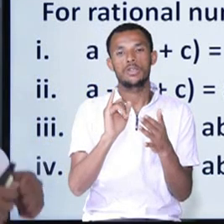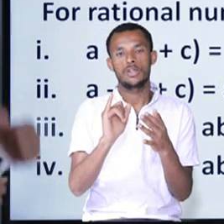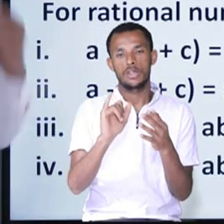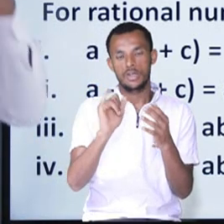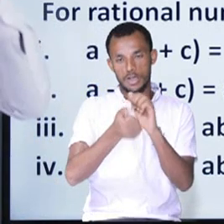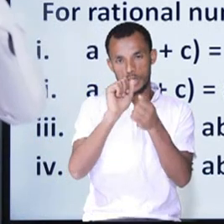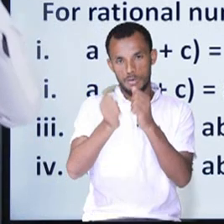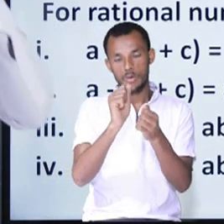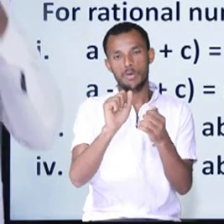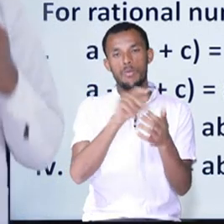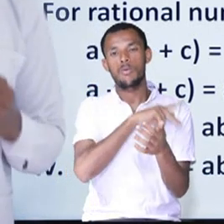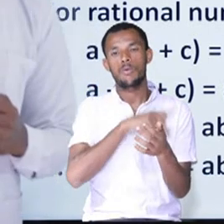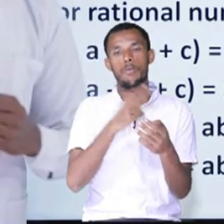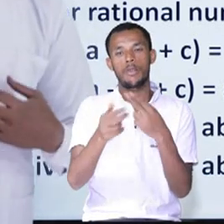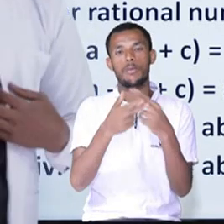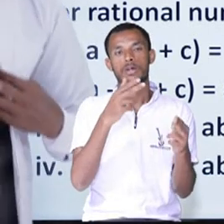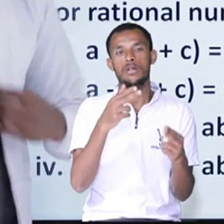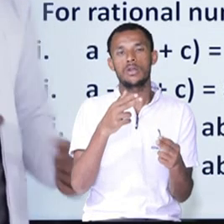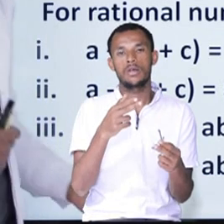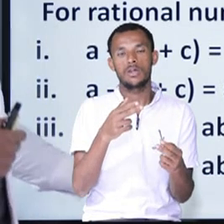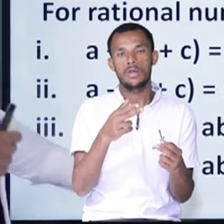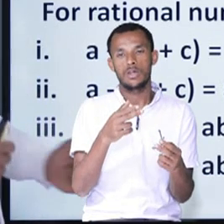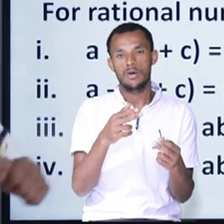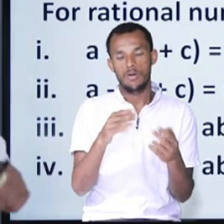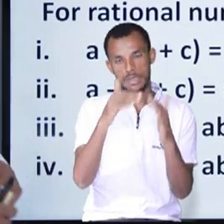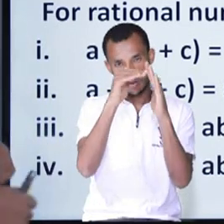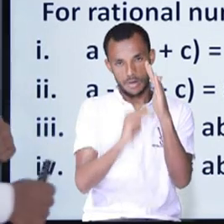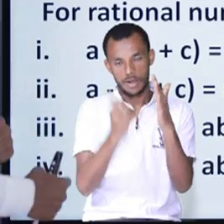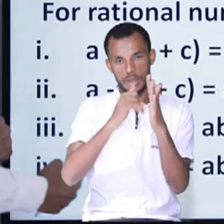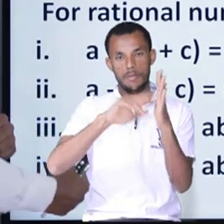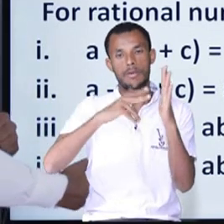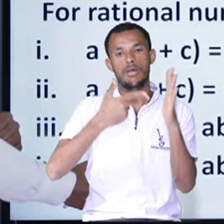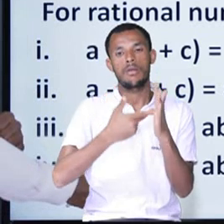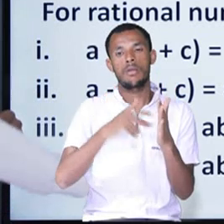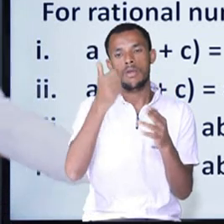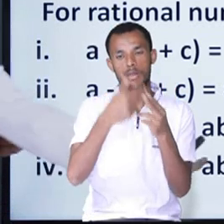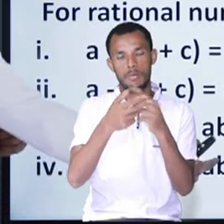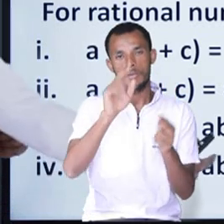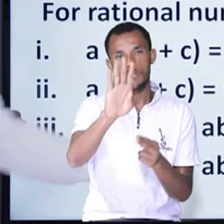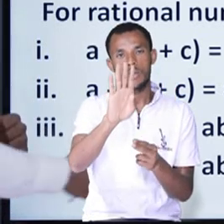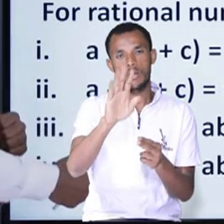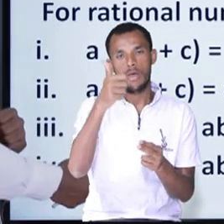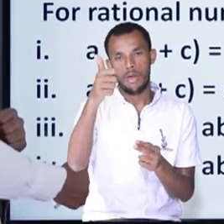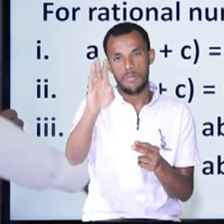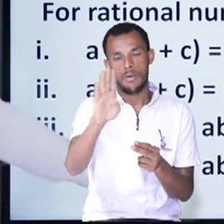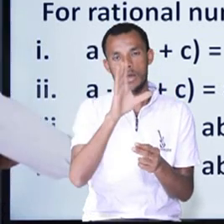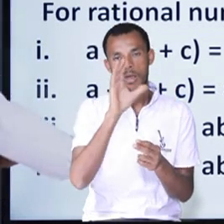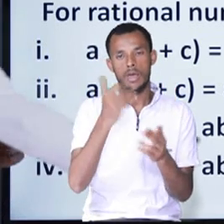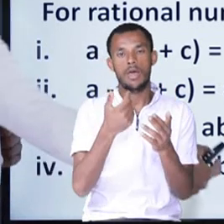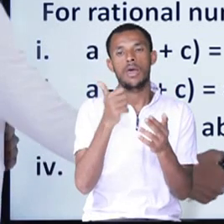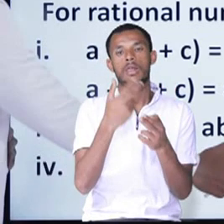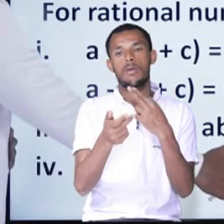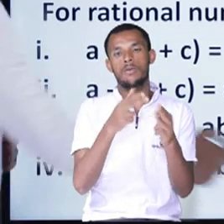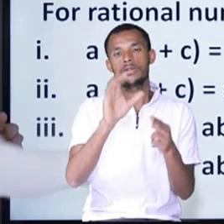distributive property of multiplication on subtraction. That means a times b, ab, a times